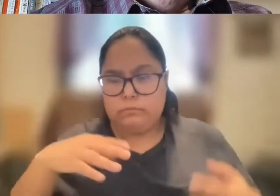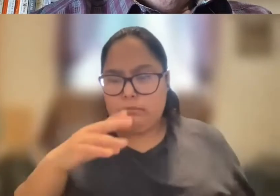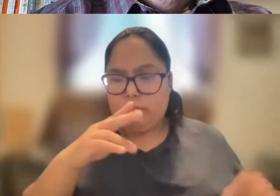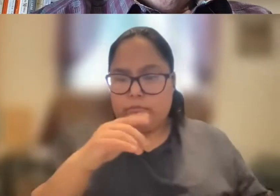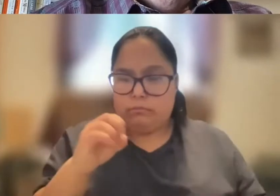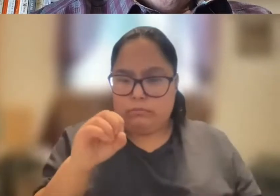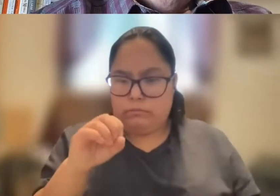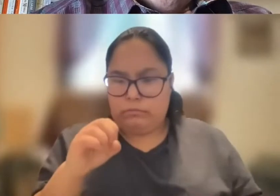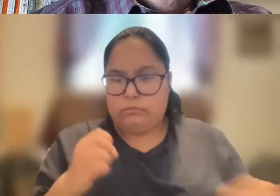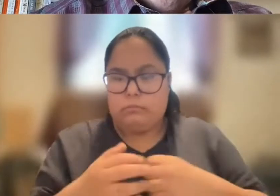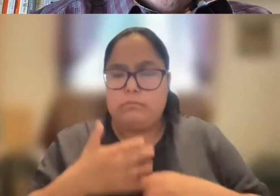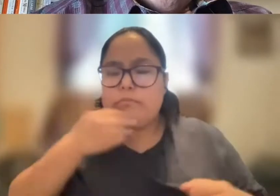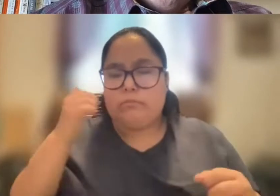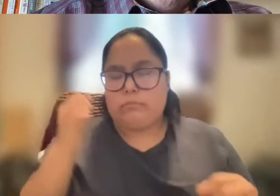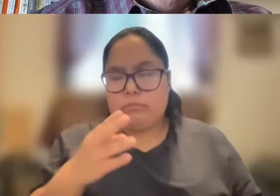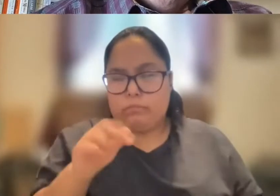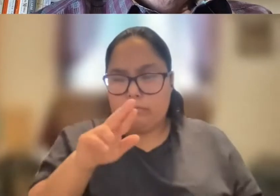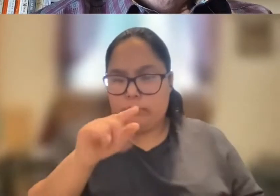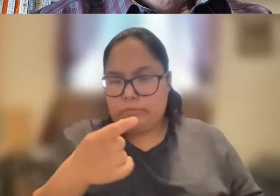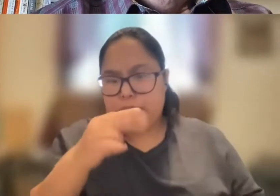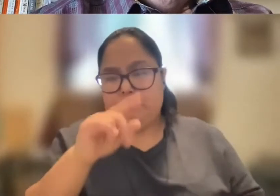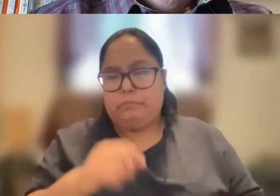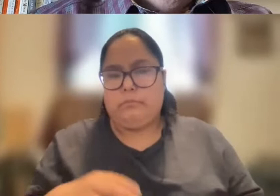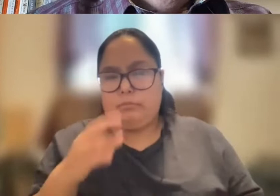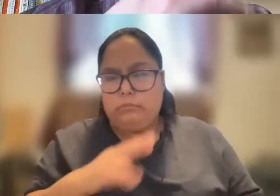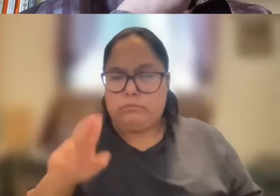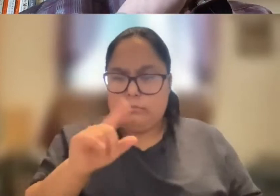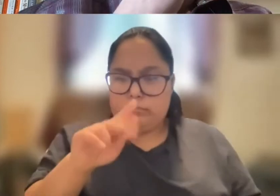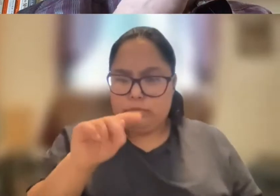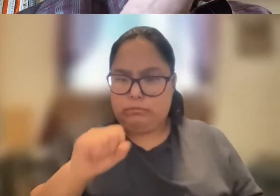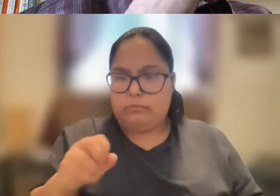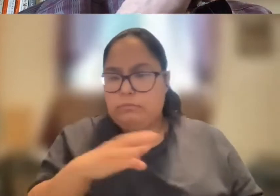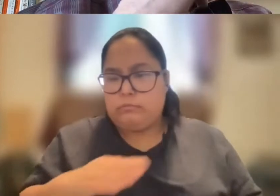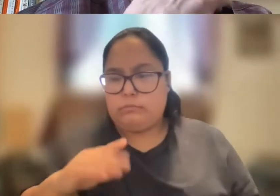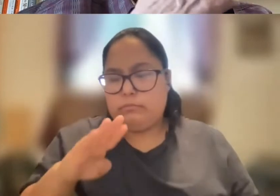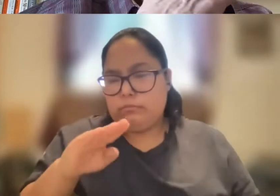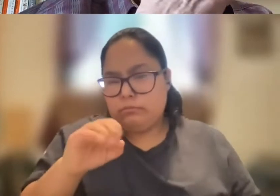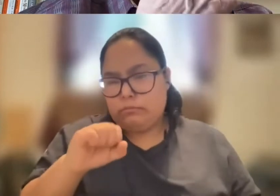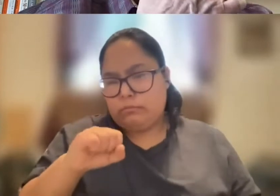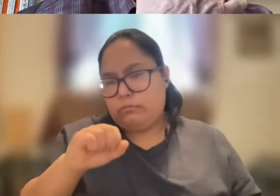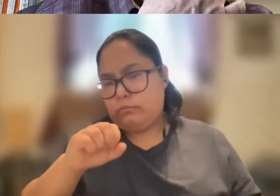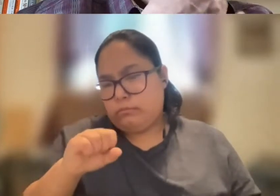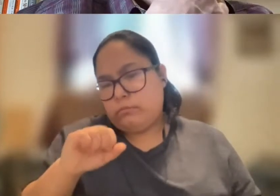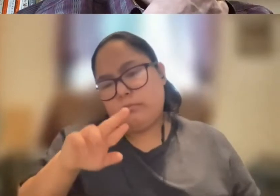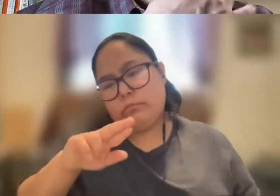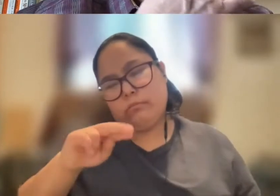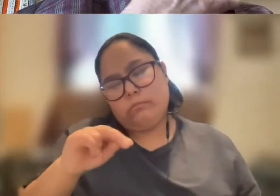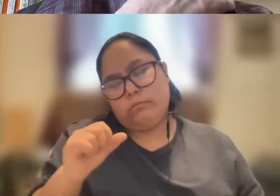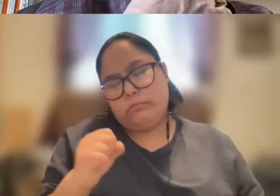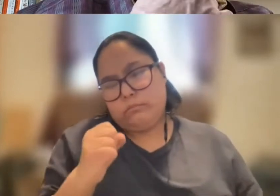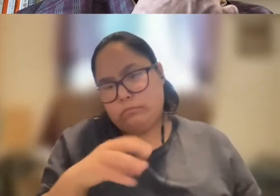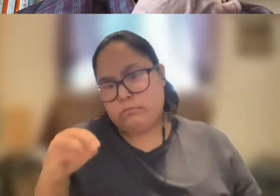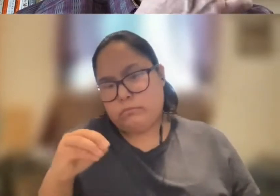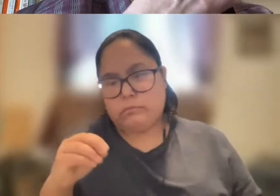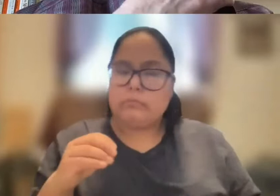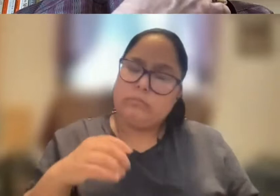organization. We have units that are now raising the pride flag for bi, trans, and homophobic days of remembrance.